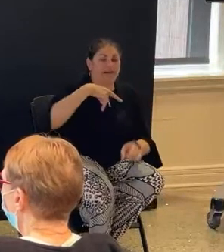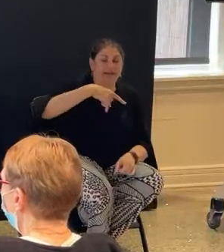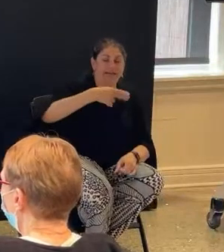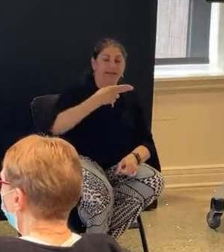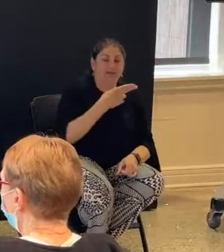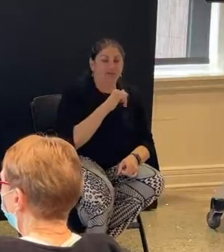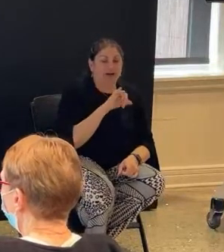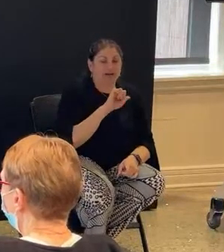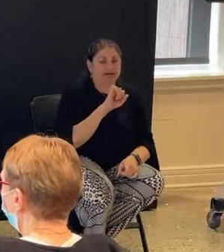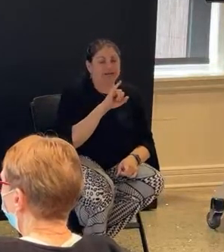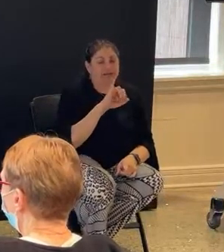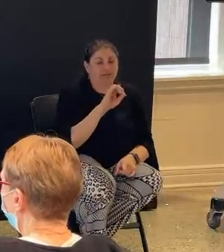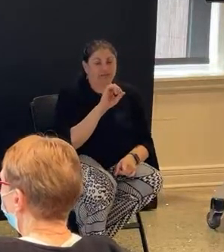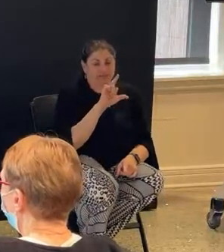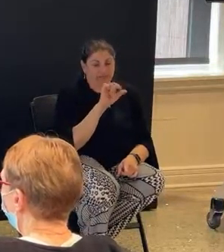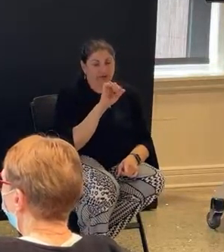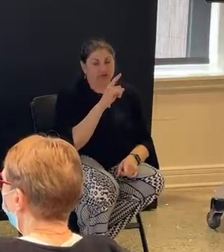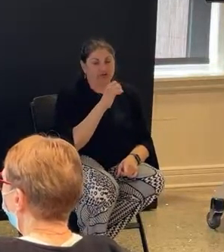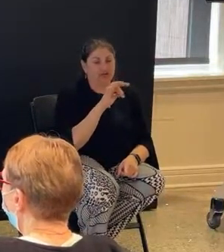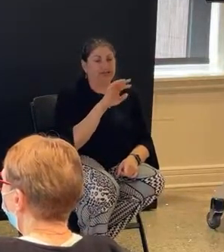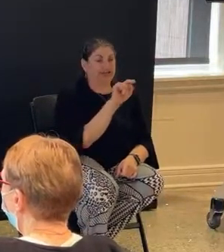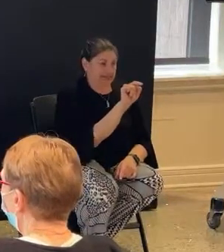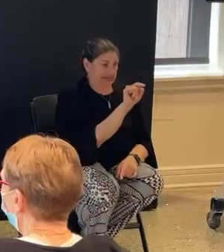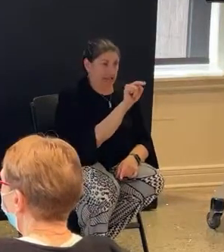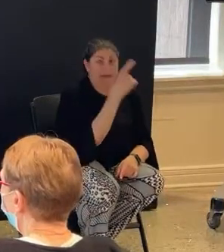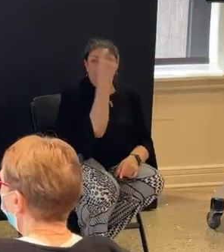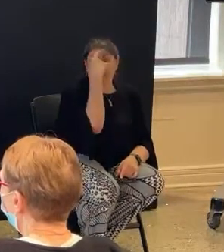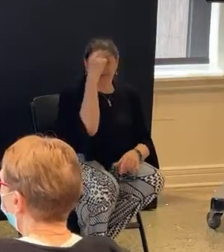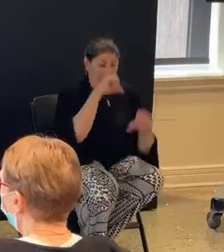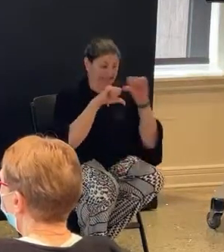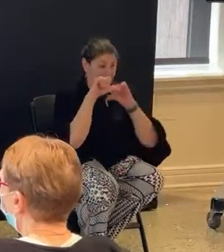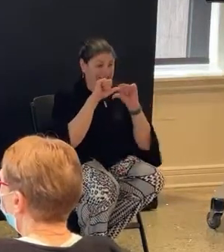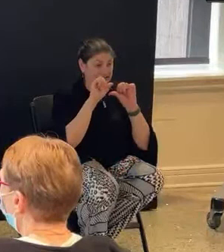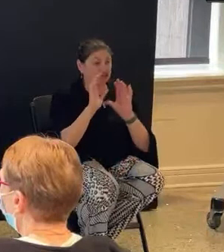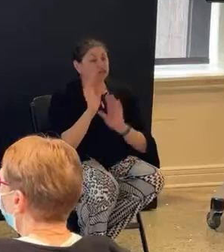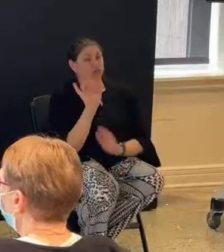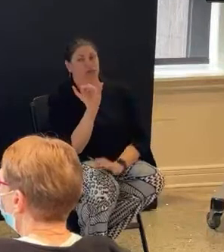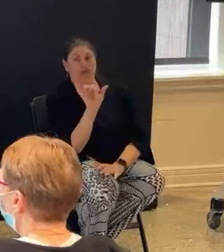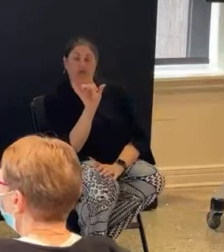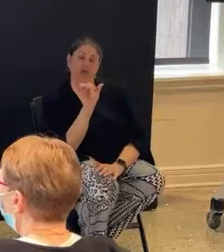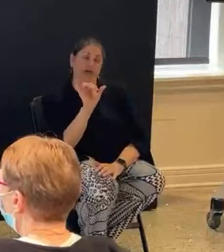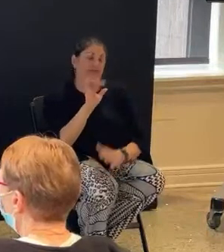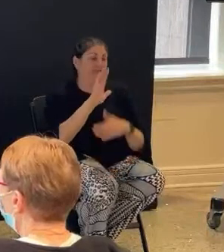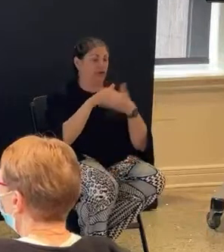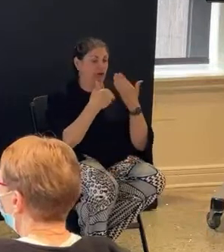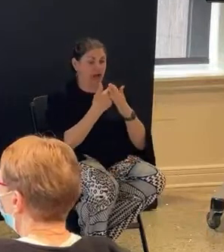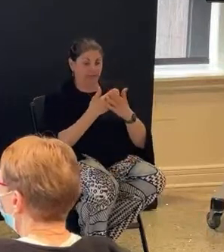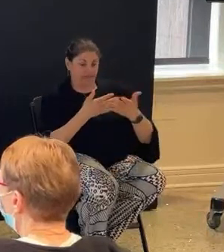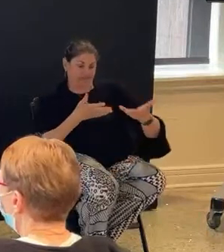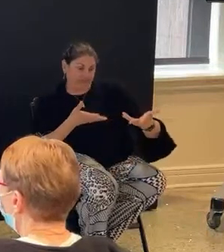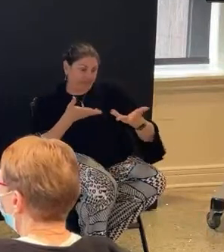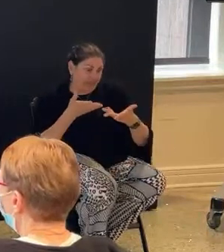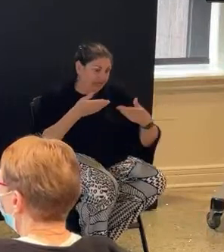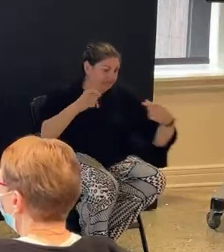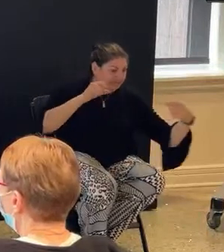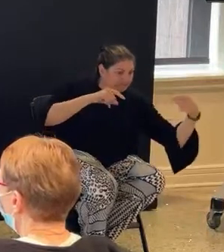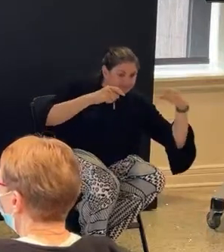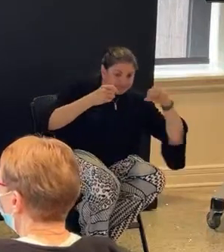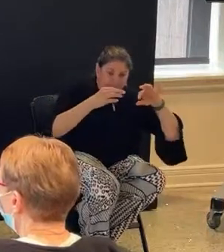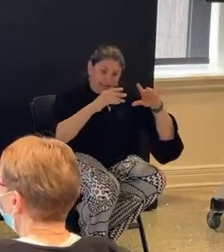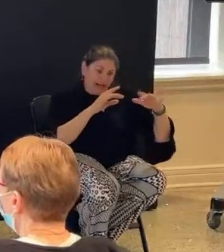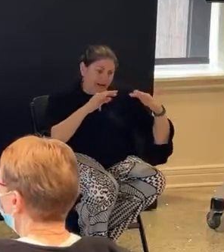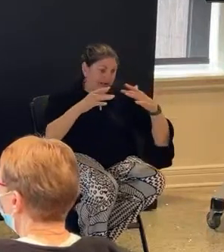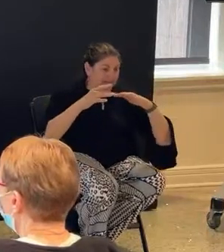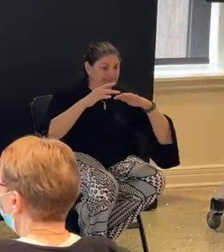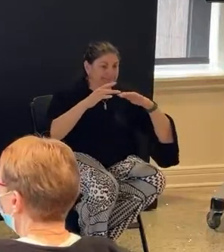and, you know, brain scientists as well, and, you know, they're putting that all together to, you